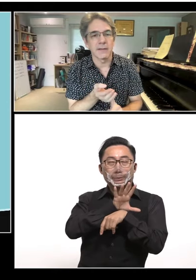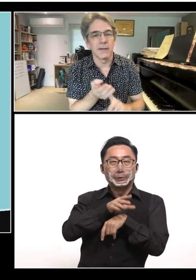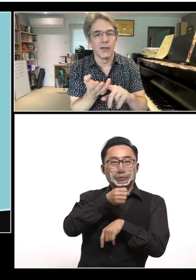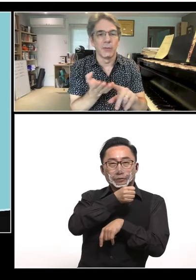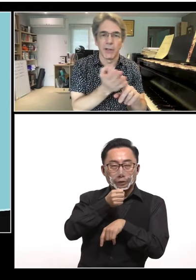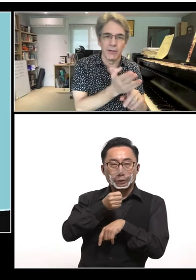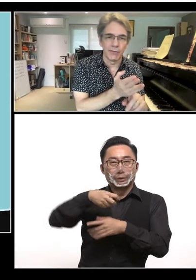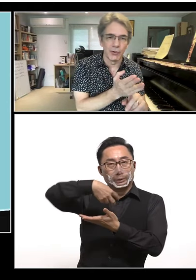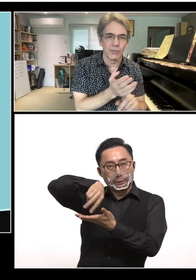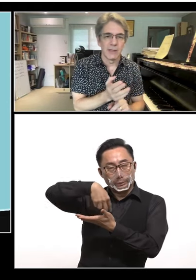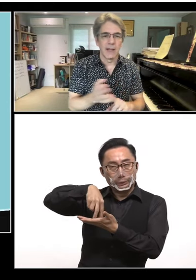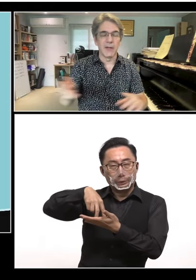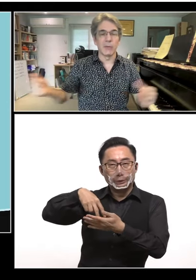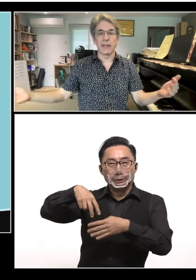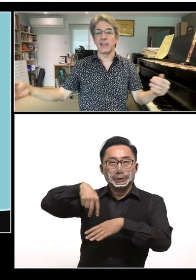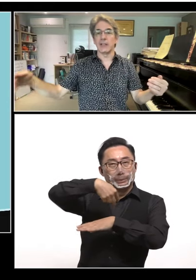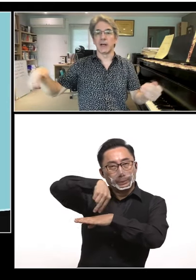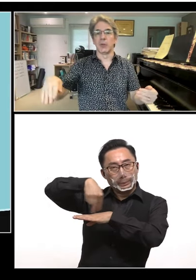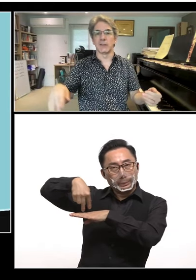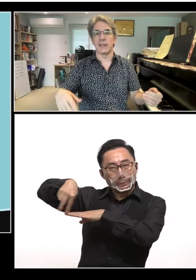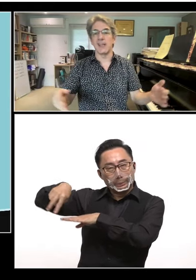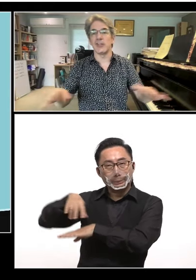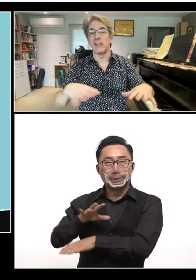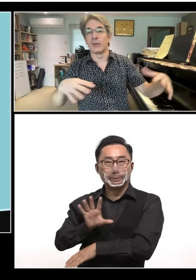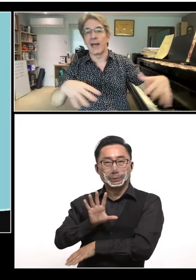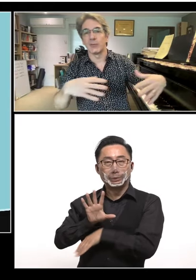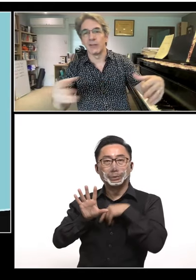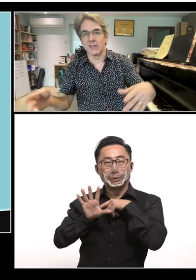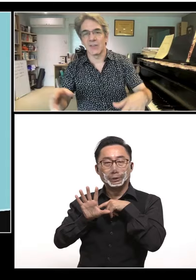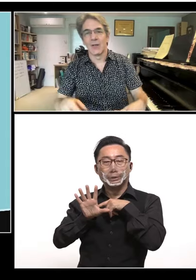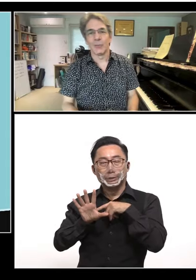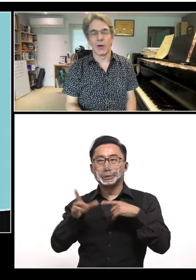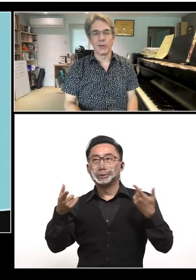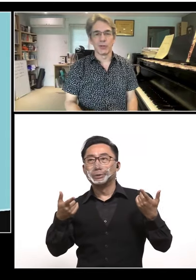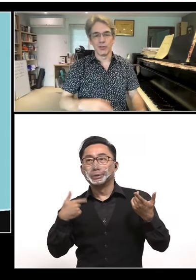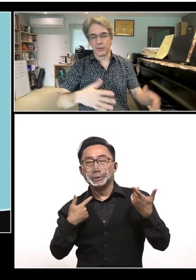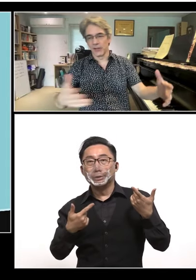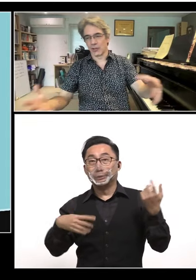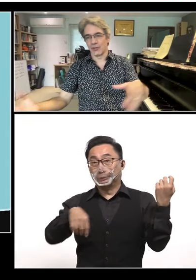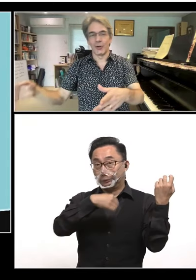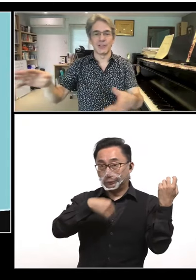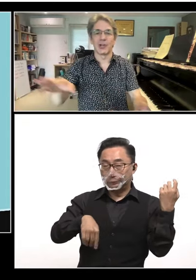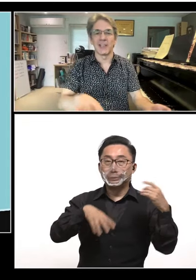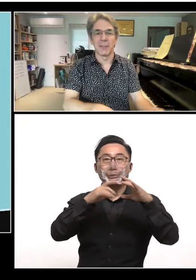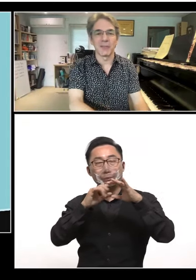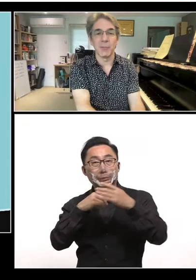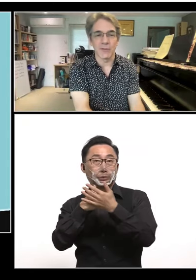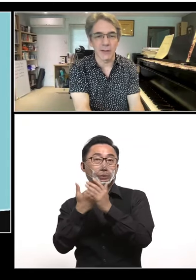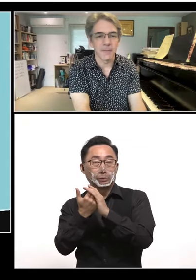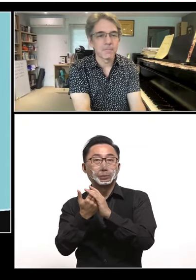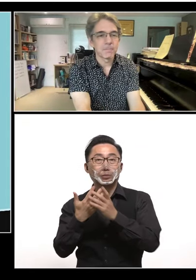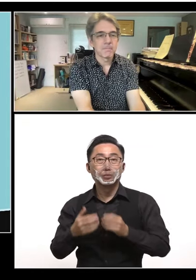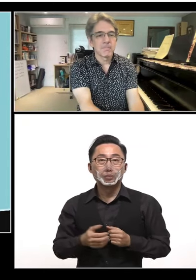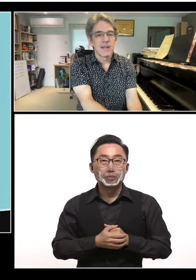clarinet, another played the flute, and they would occasionally come on stage and interact with us while we were doing our show and talking about the